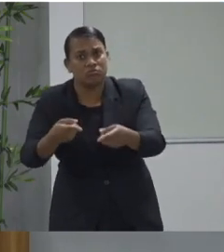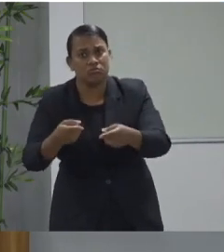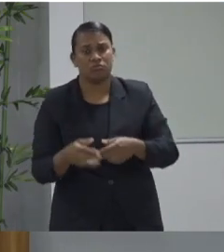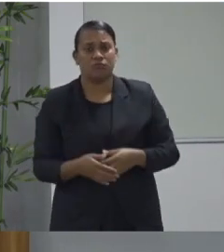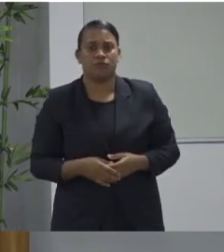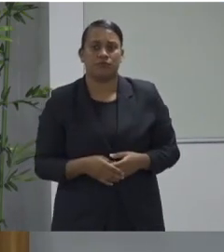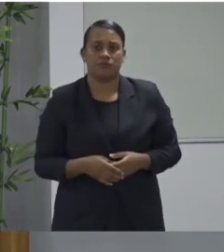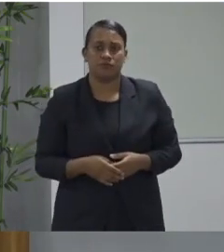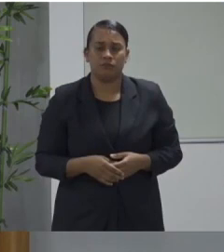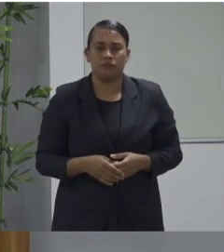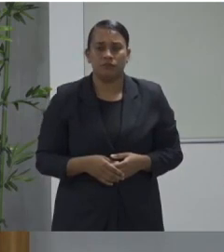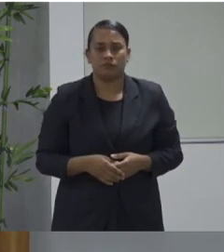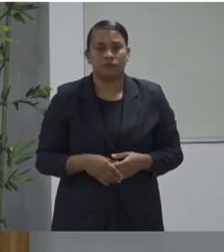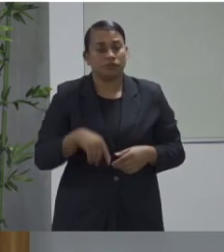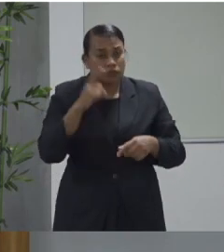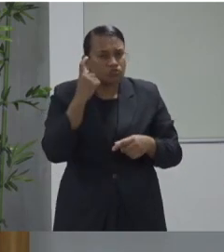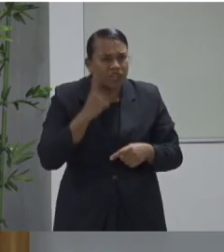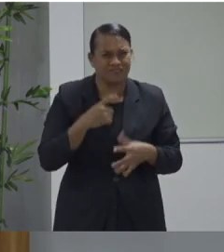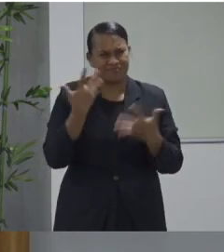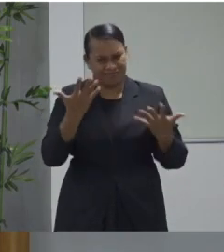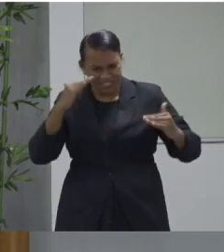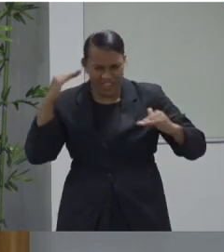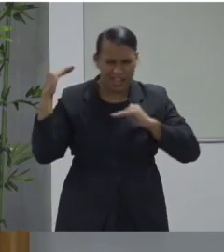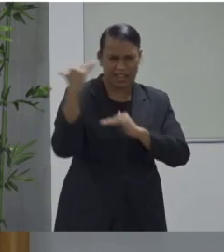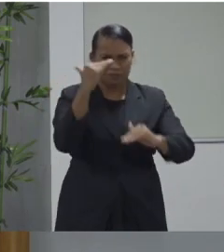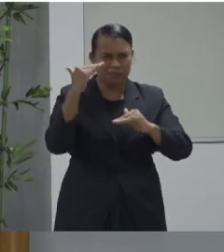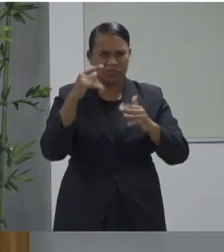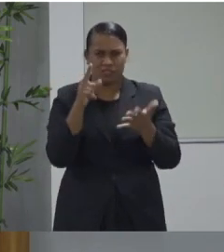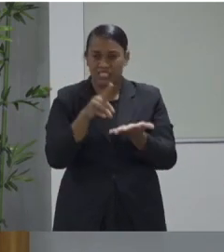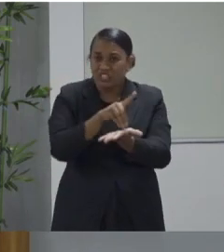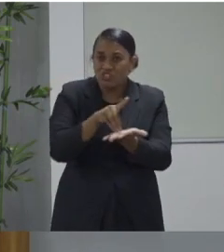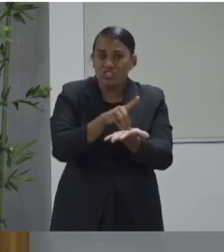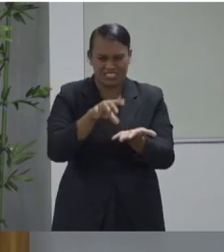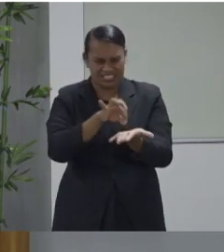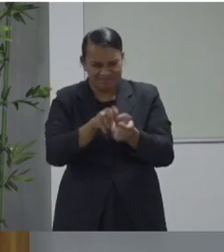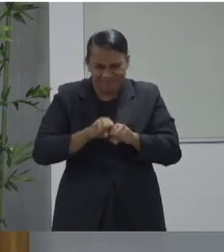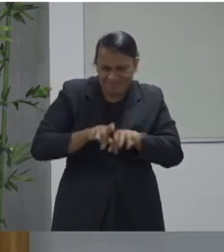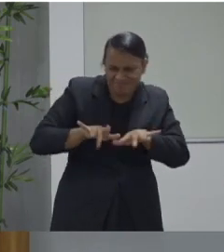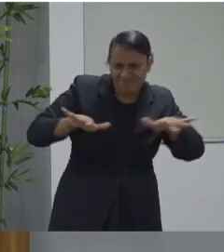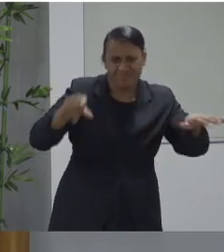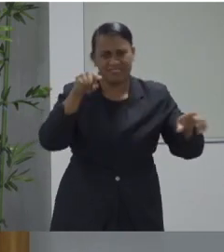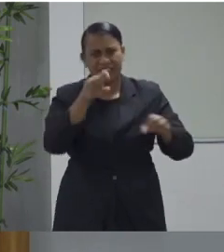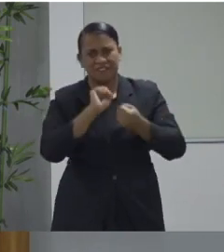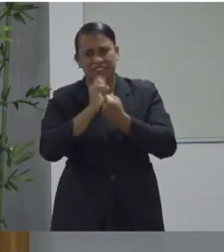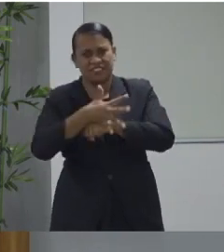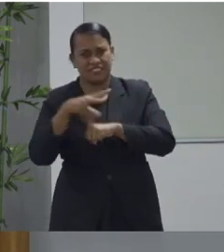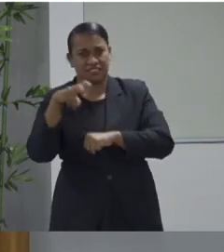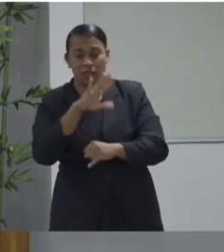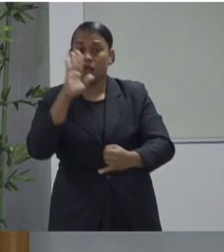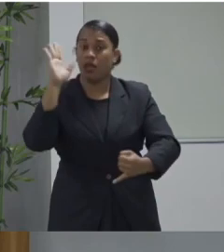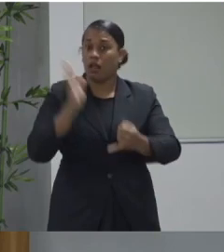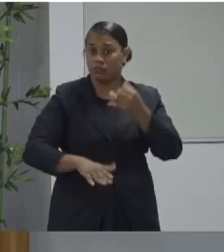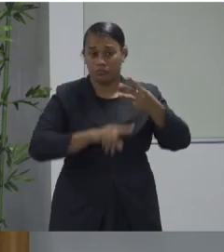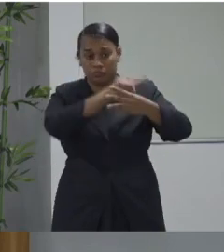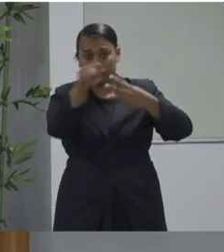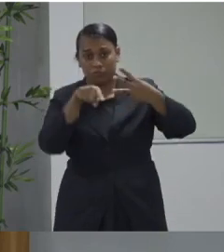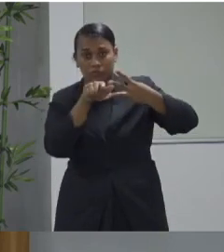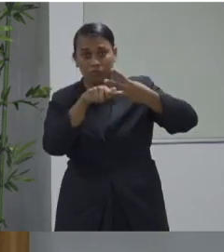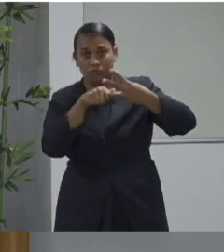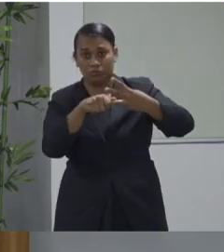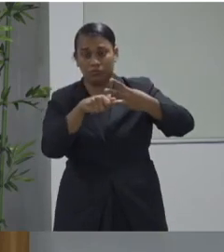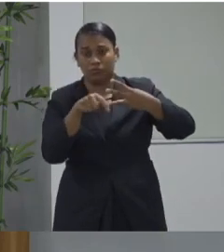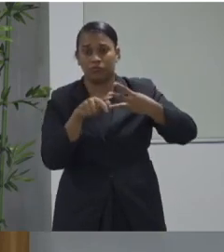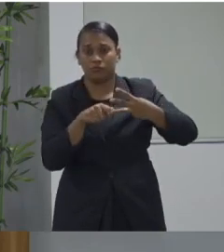contain the disease and stopping further spread. And lastly, please don't